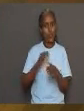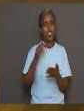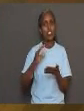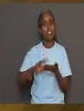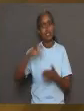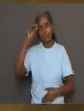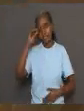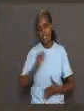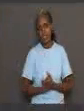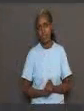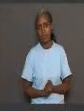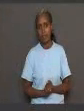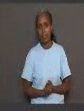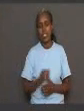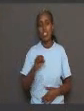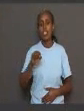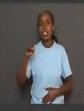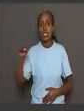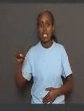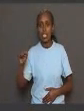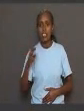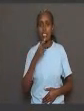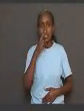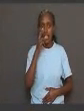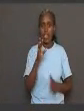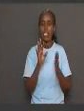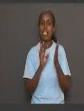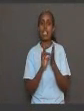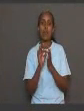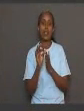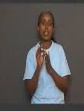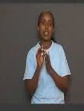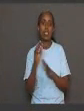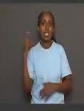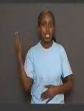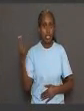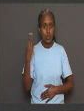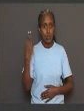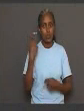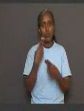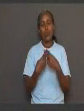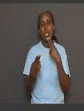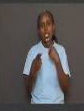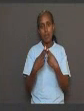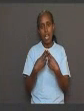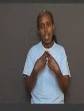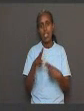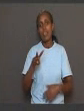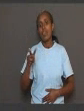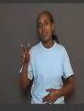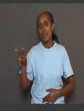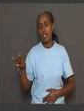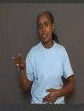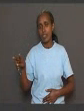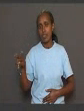subject. A scalar is a real number used to multiply a